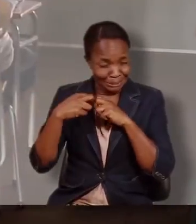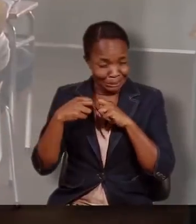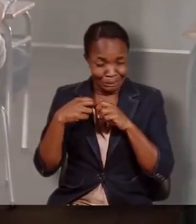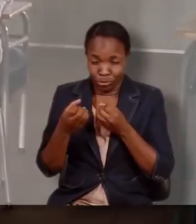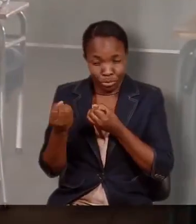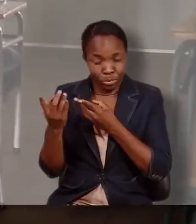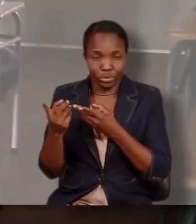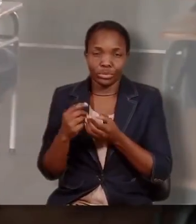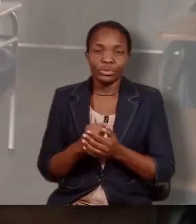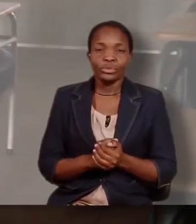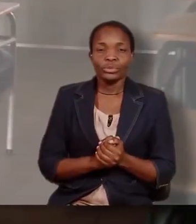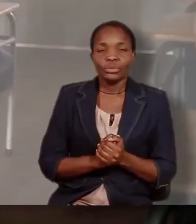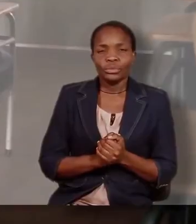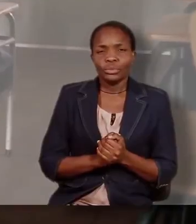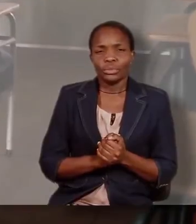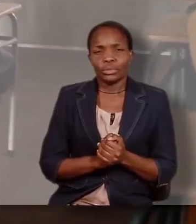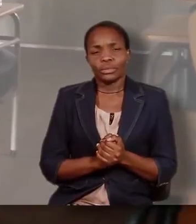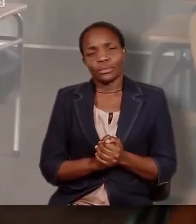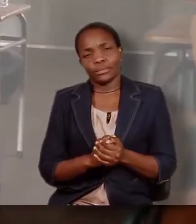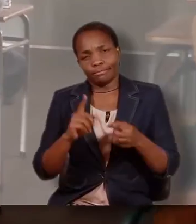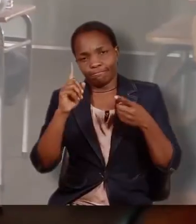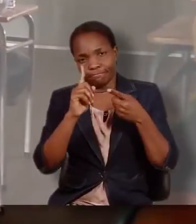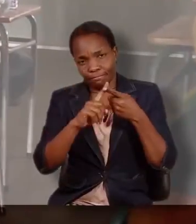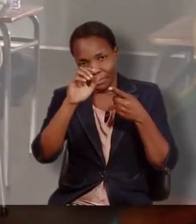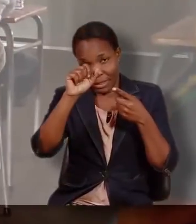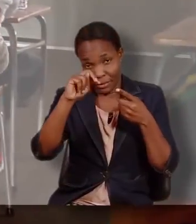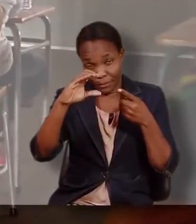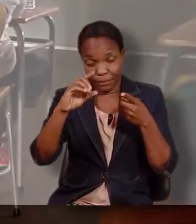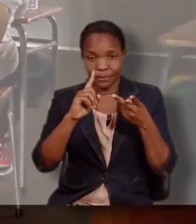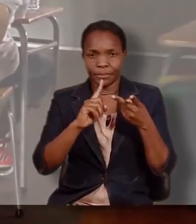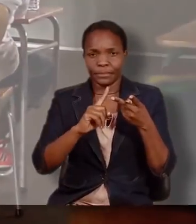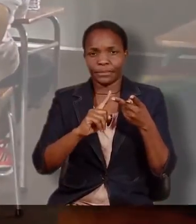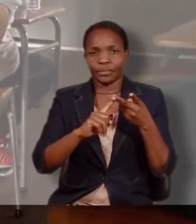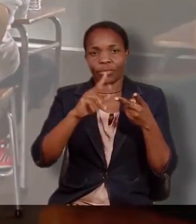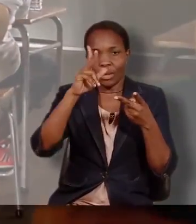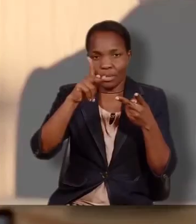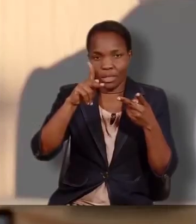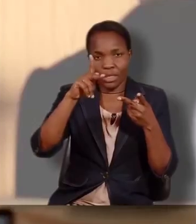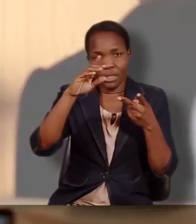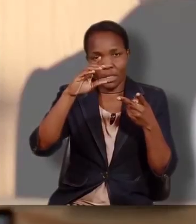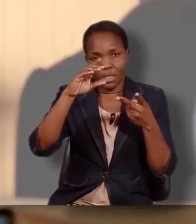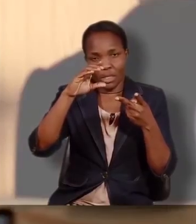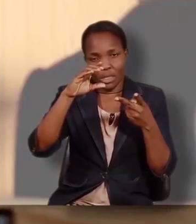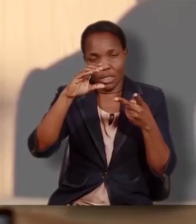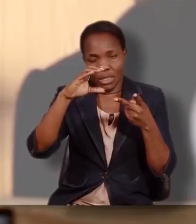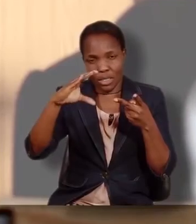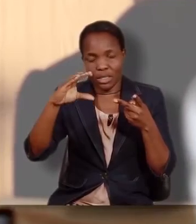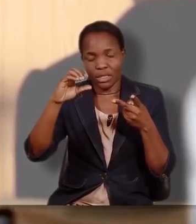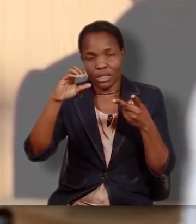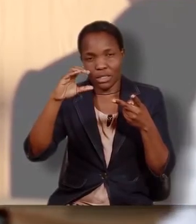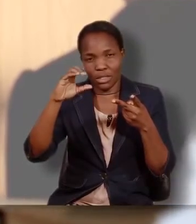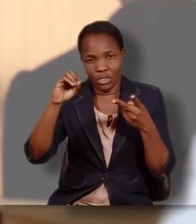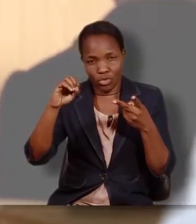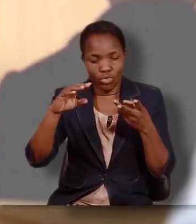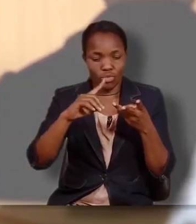The ANC, the PAC, and the SASO. The oldest was